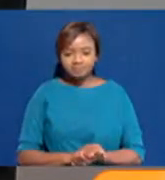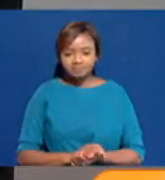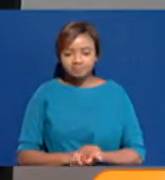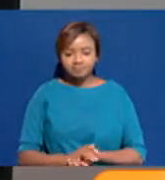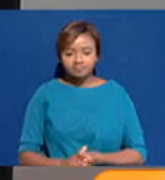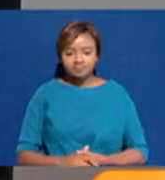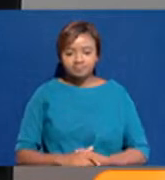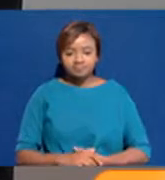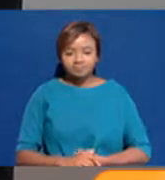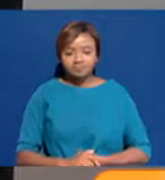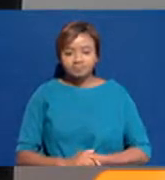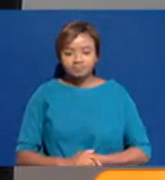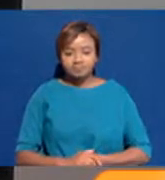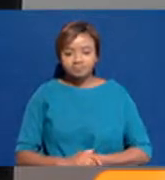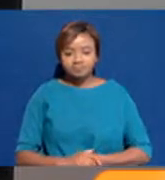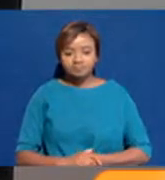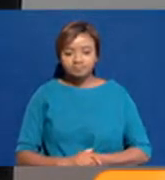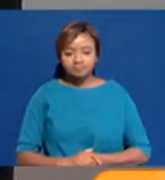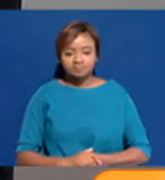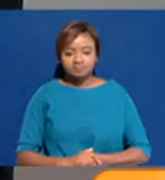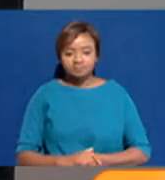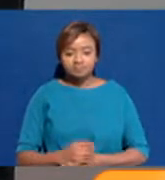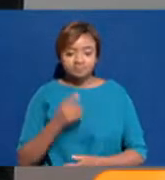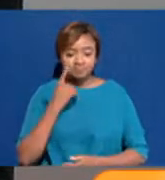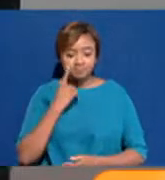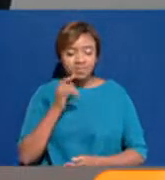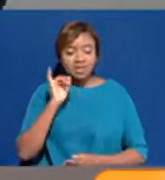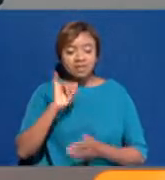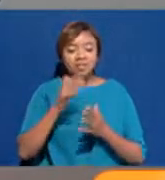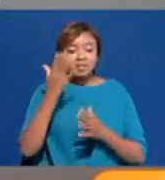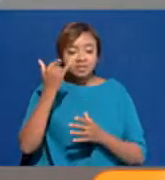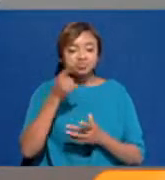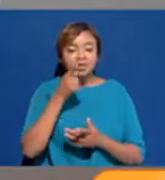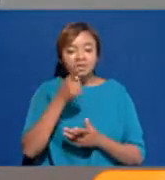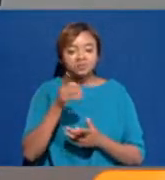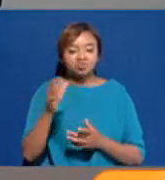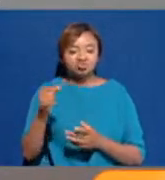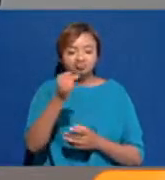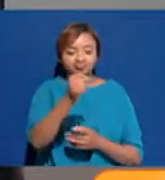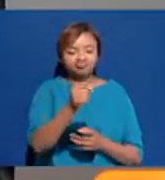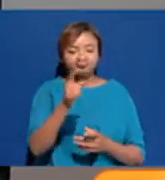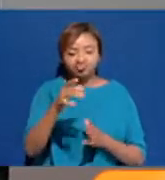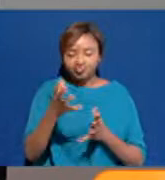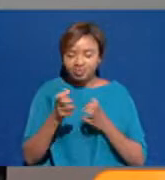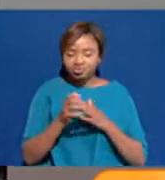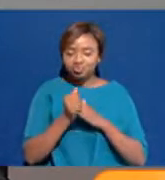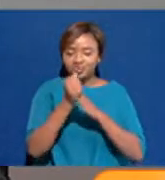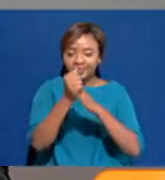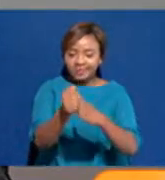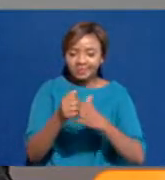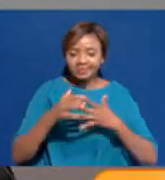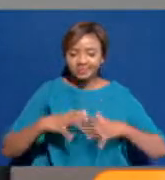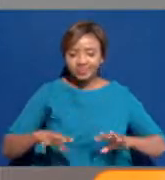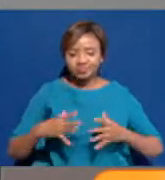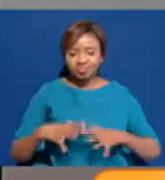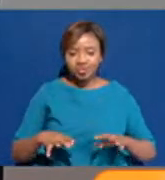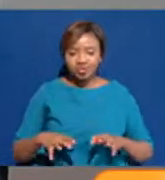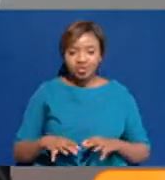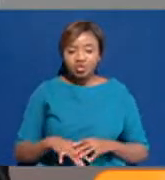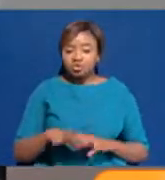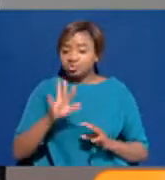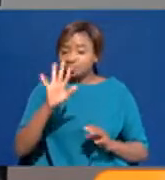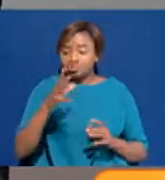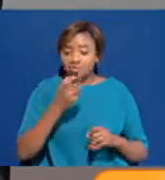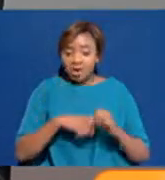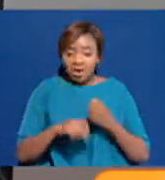God. That's why you've been placed there, to be a steward of people. And so what you do, you